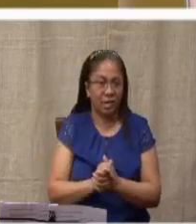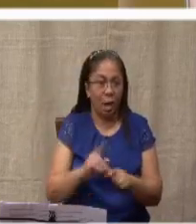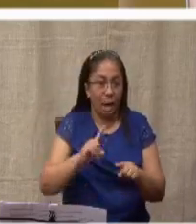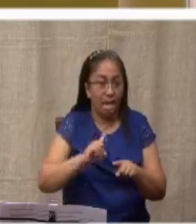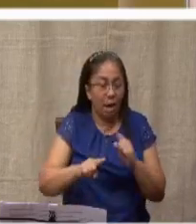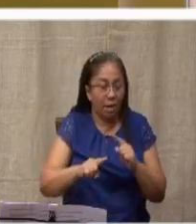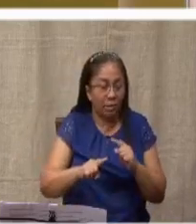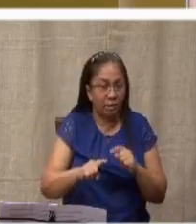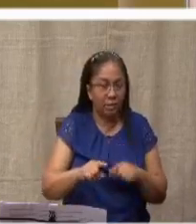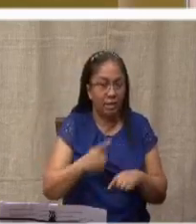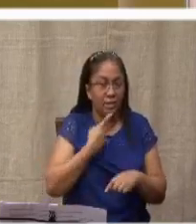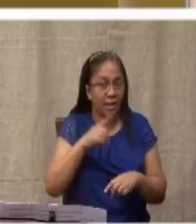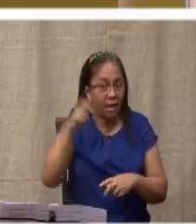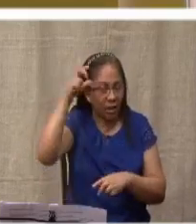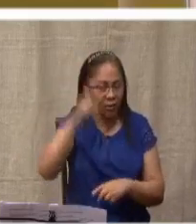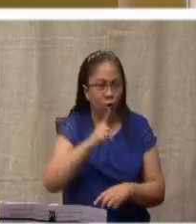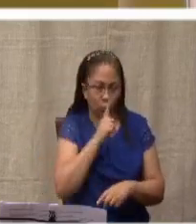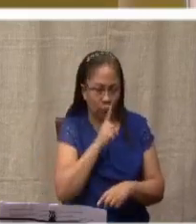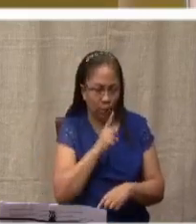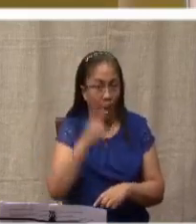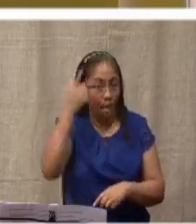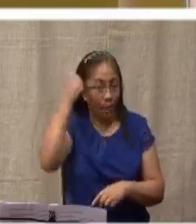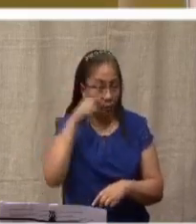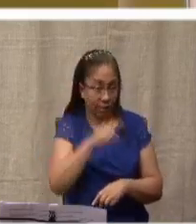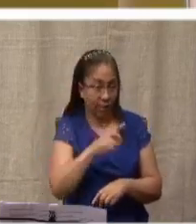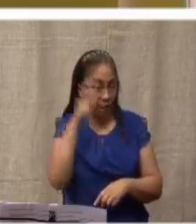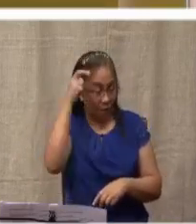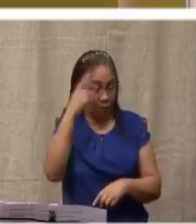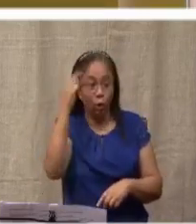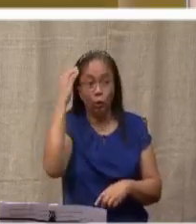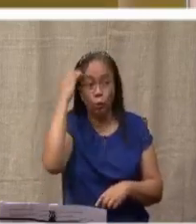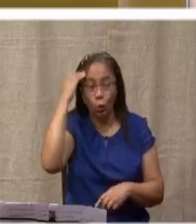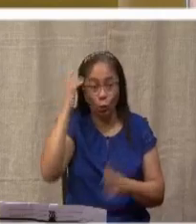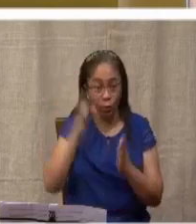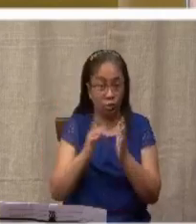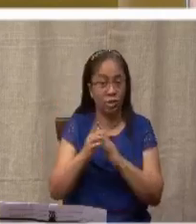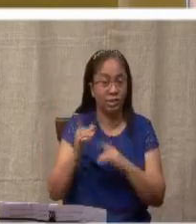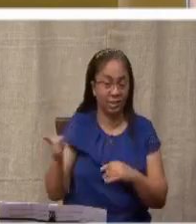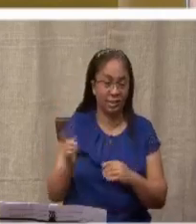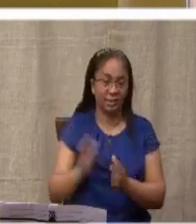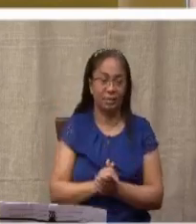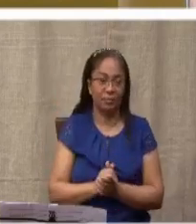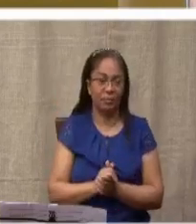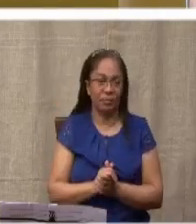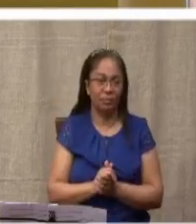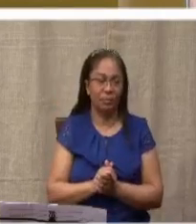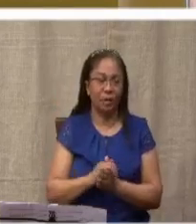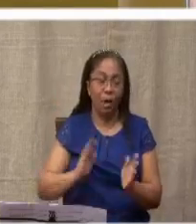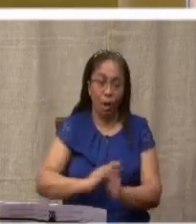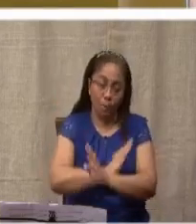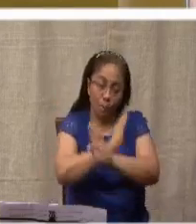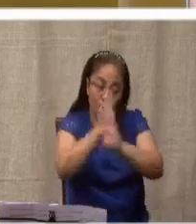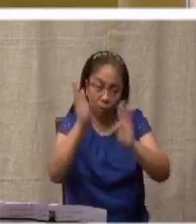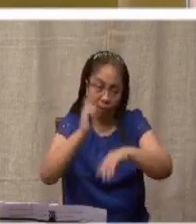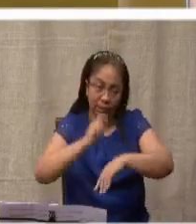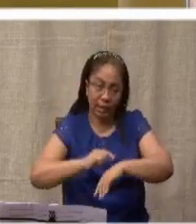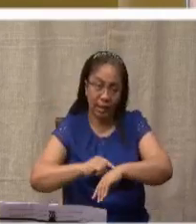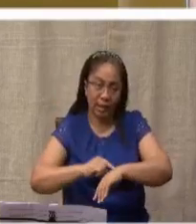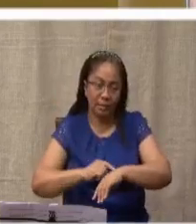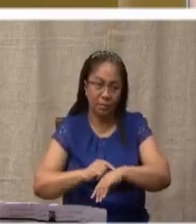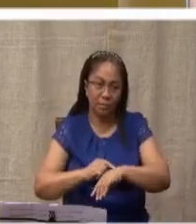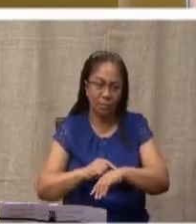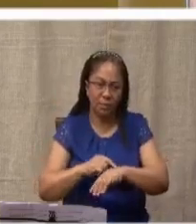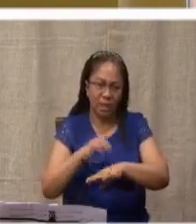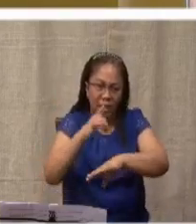not allow them to speak because they knew who he was in the morning long